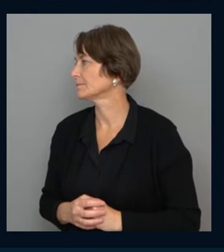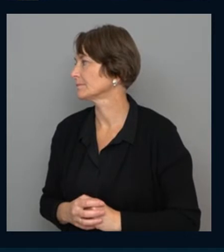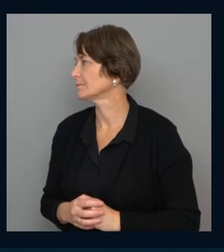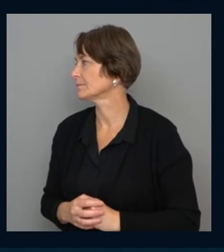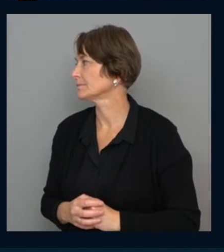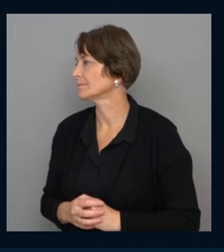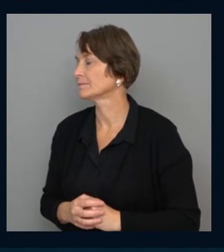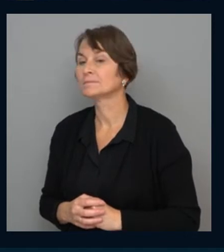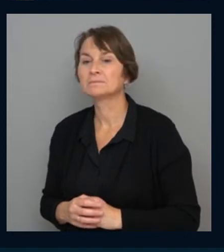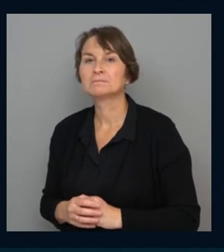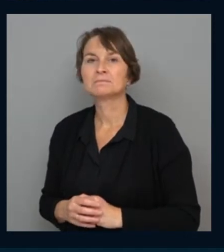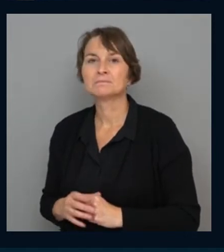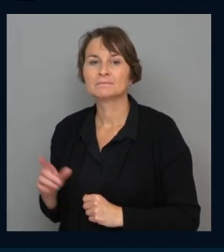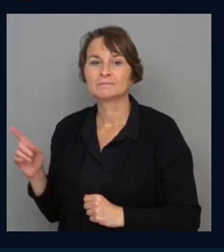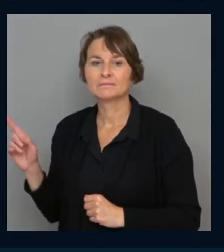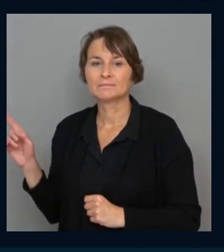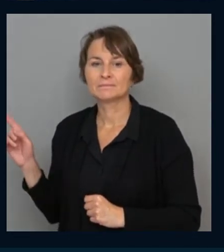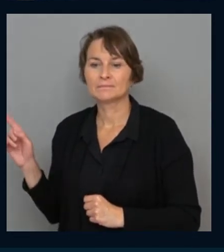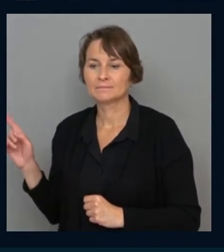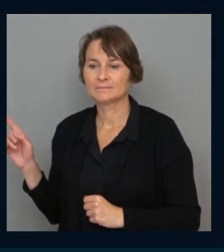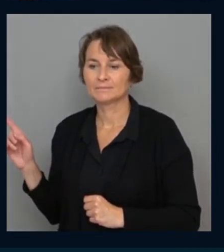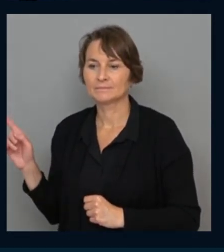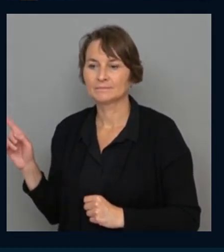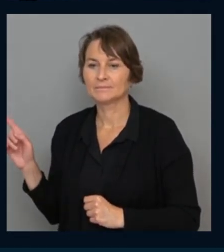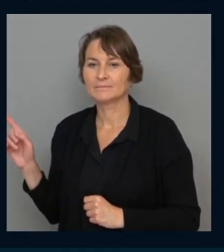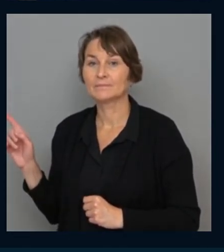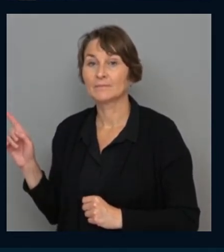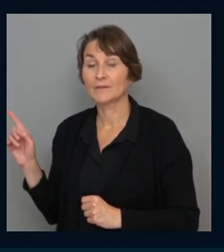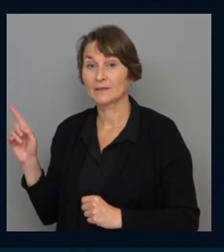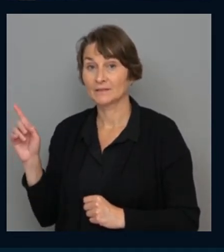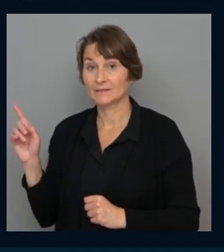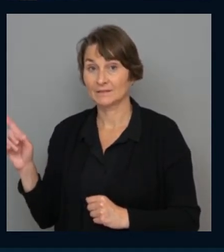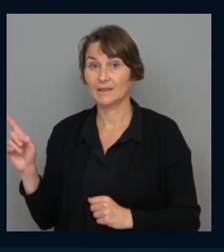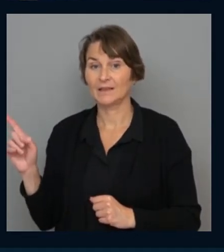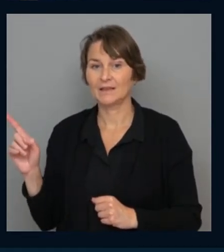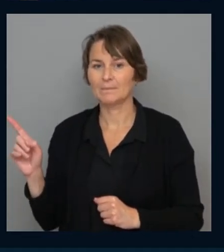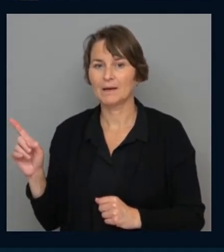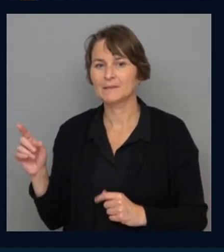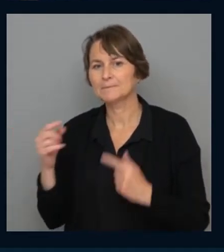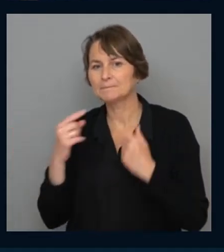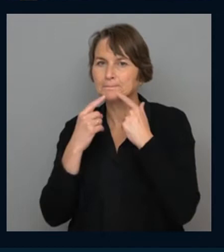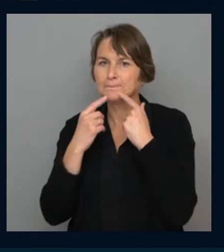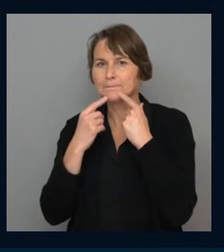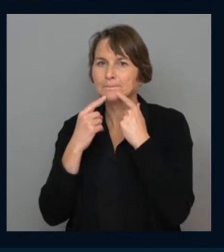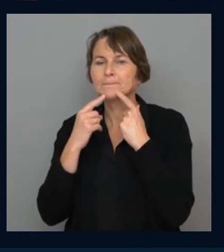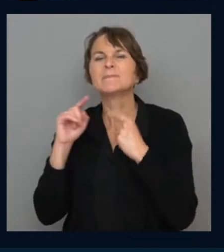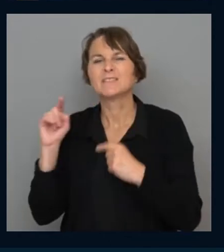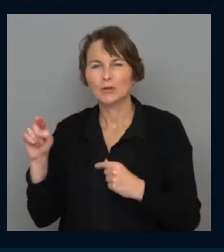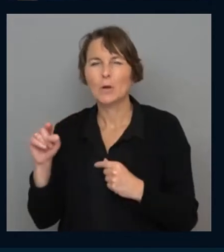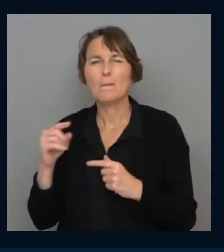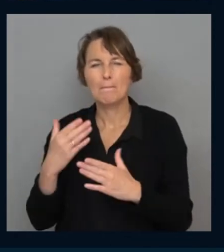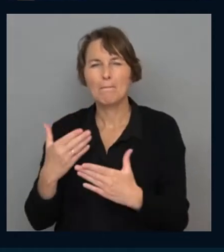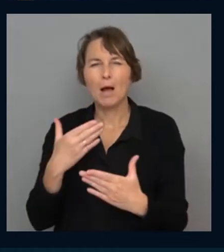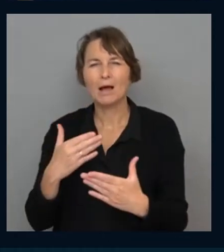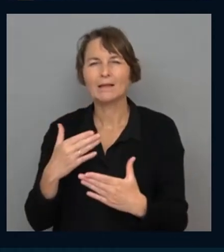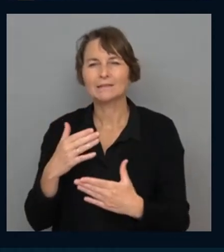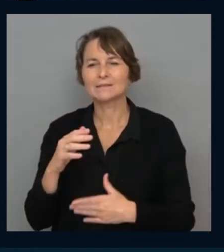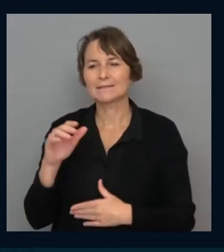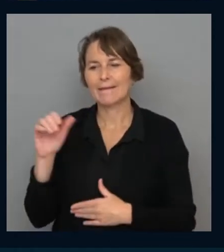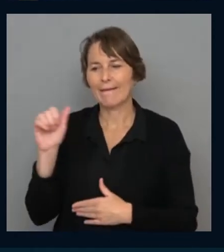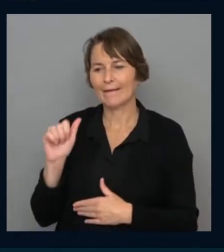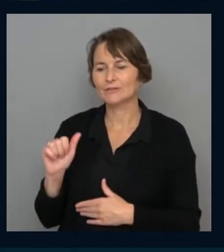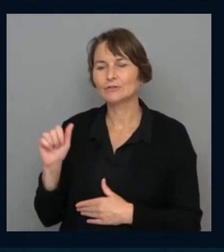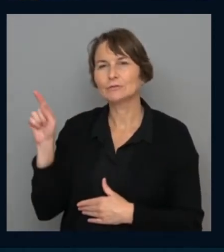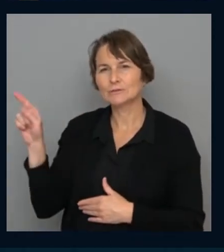And again, we need to configure the jobs and the tasks. Now, I will choose my Azure subscription that's pre-authenticated through. We're going to stay on that same web